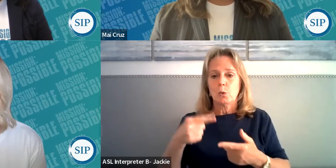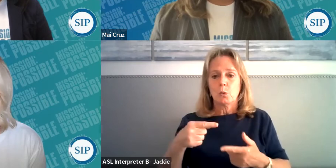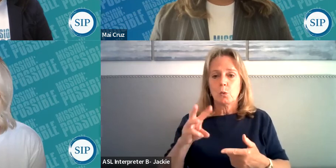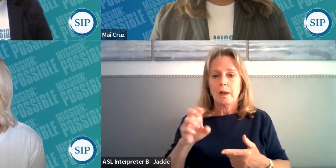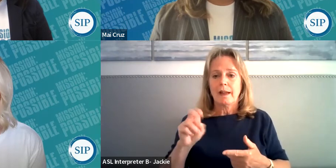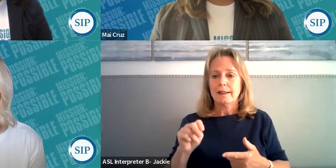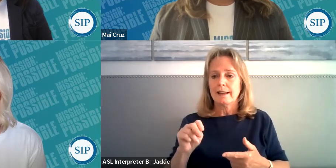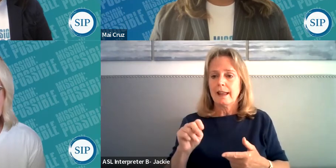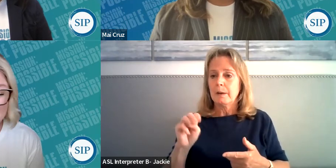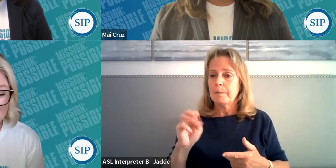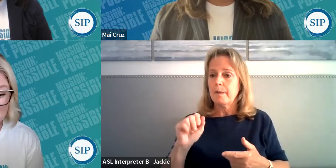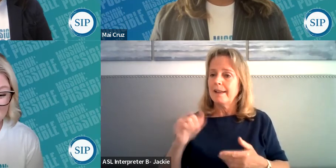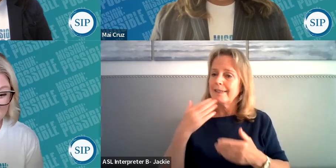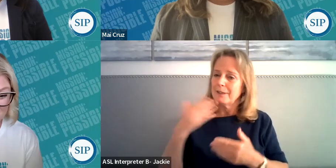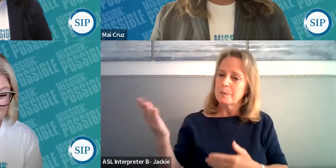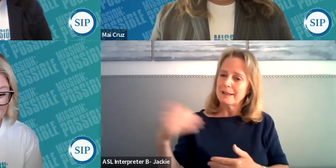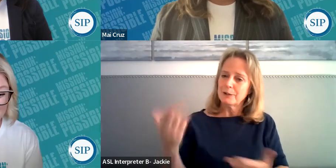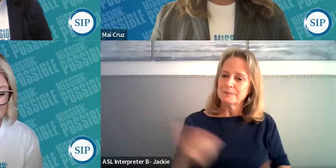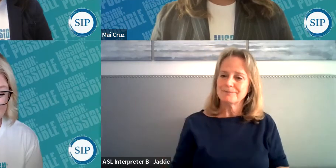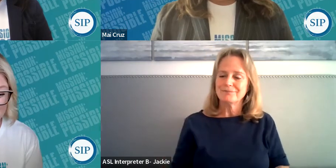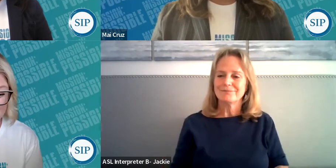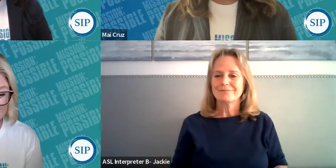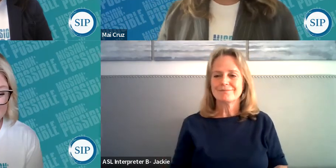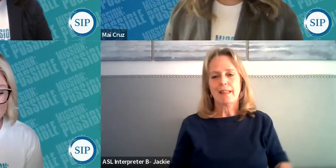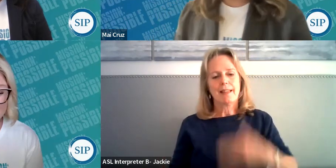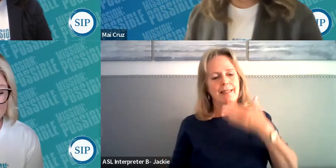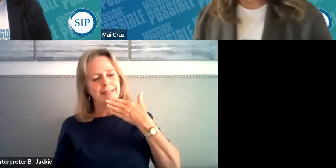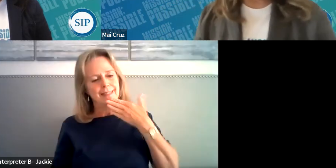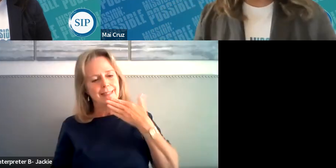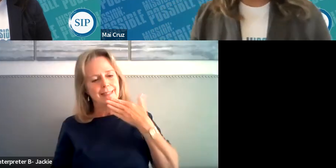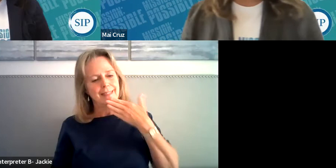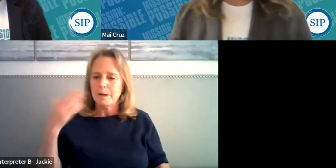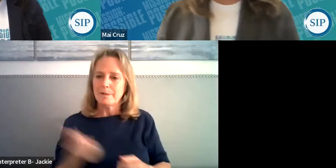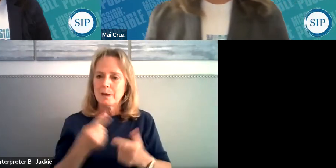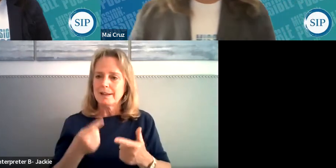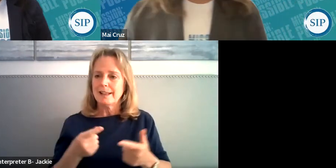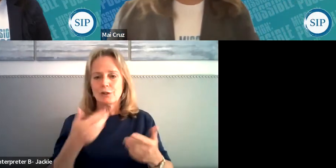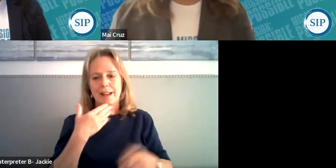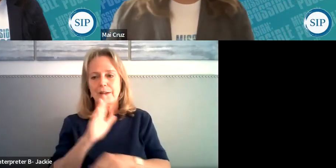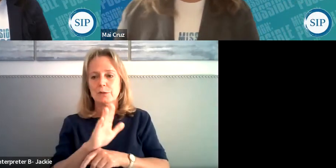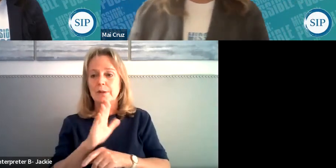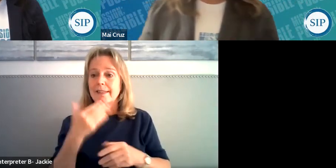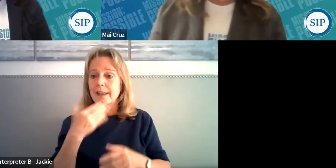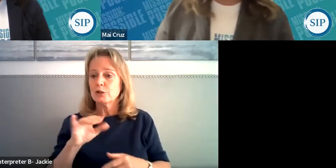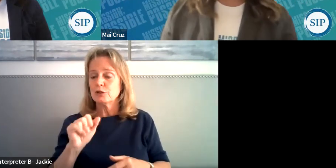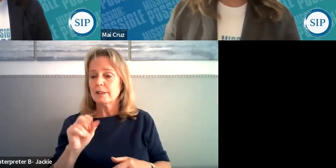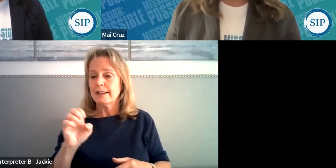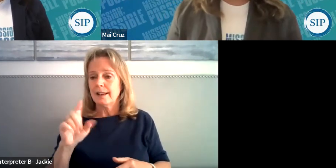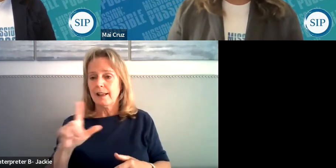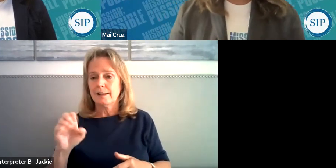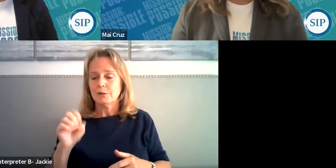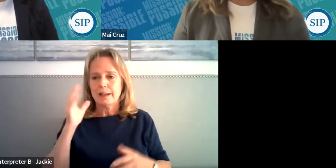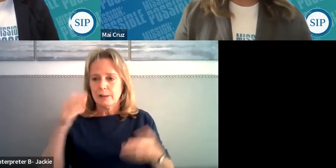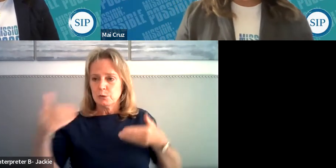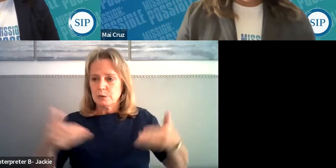Mai. Thank you for being here. Thank you. Welcome, everyone, and good afternoon. Thank you, Janelle, for introducing us.